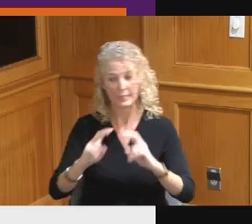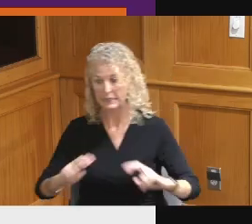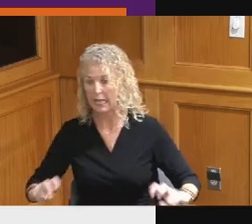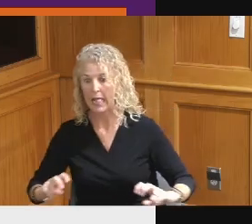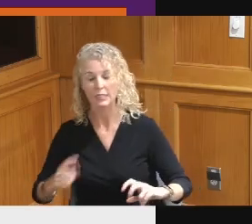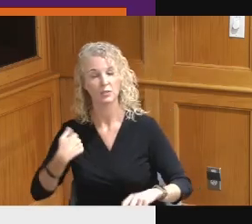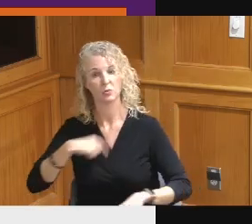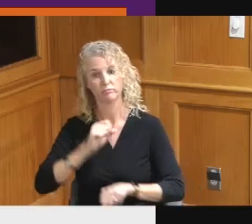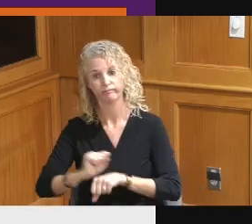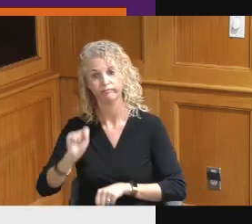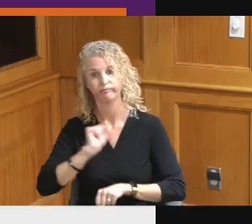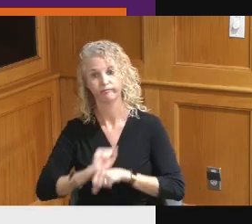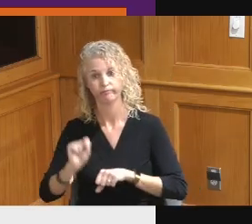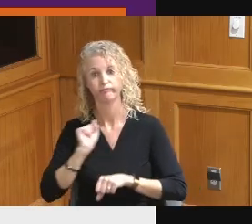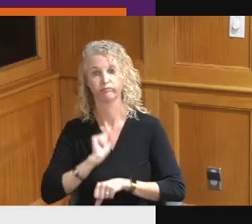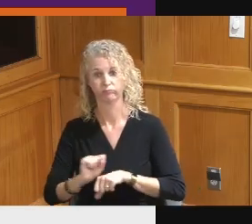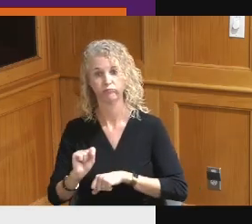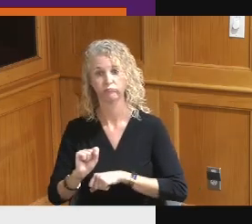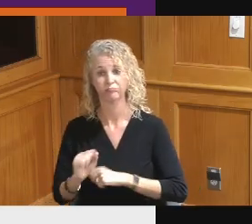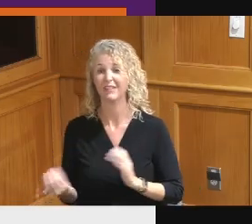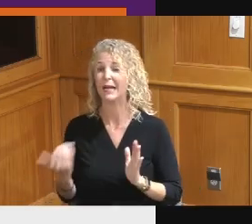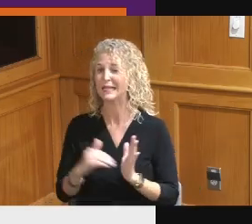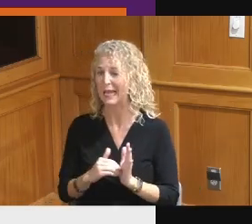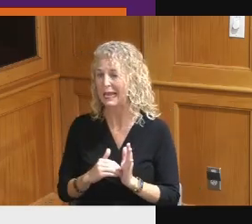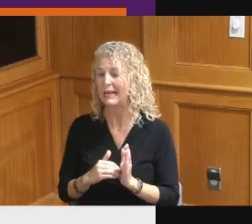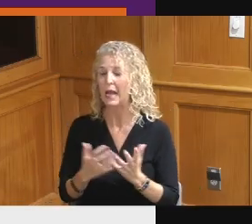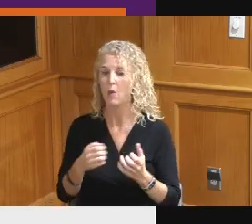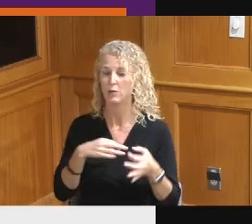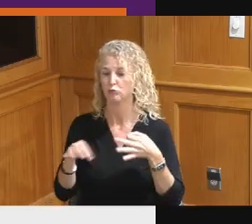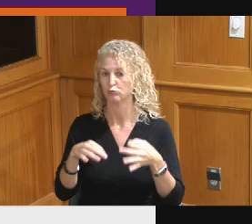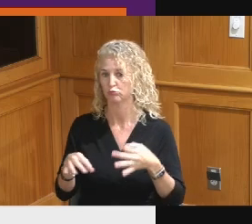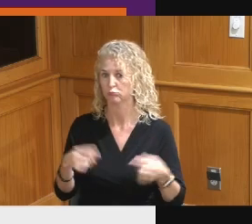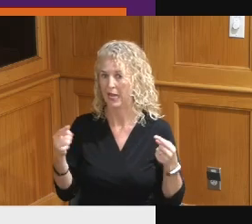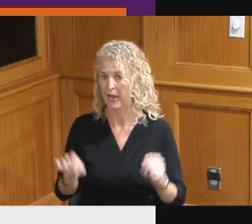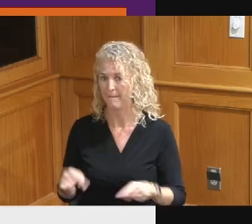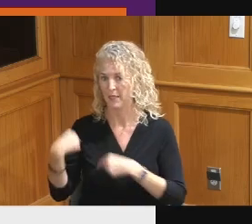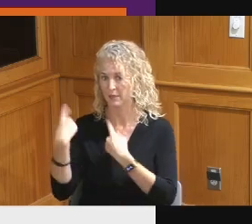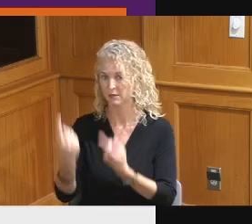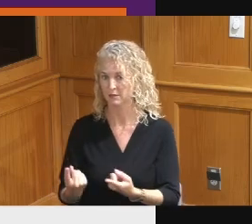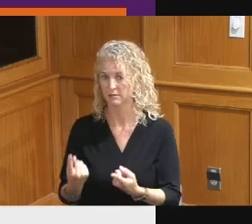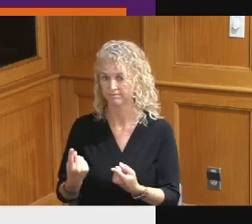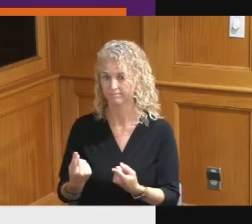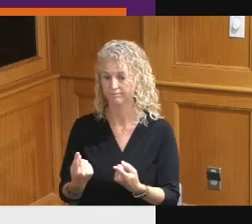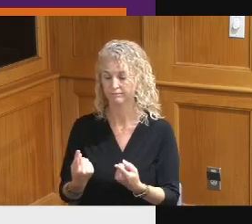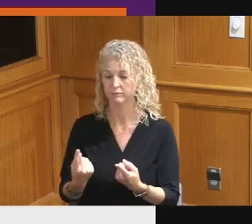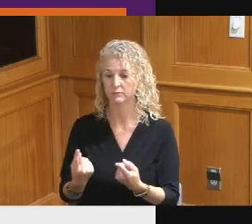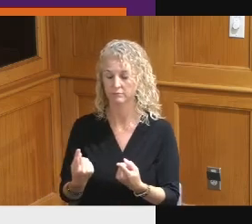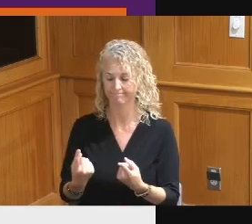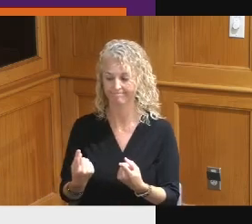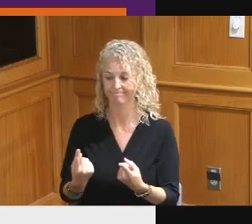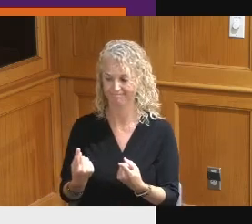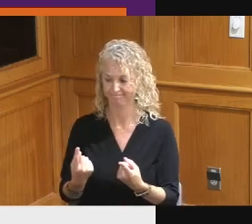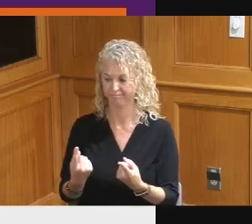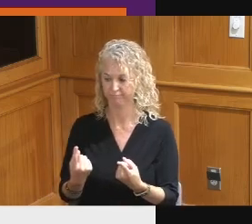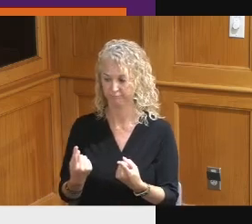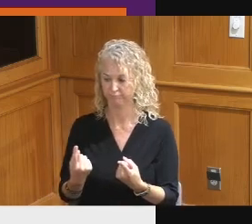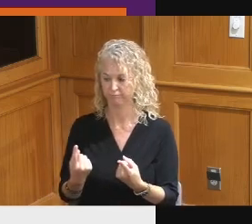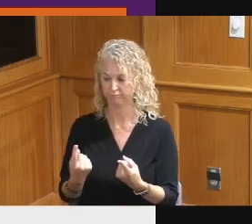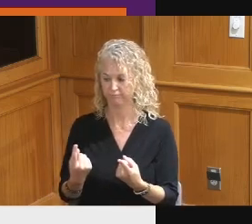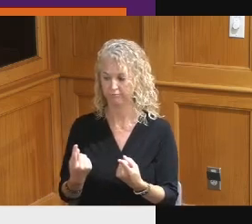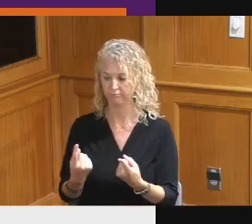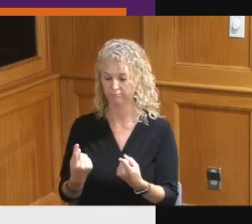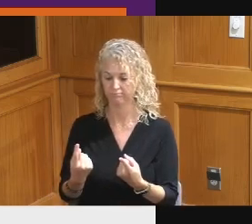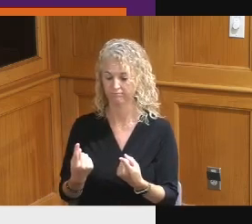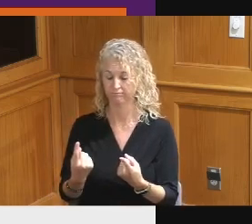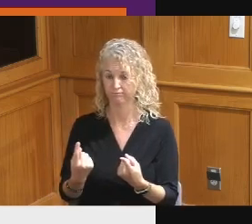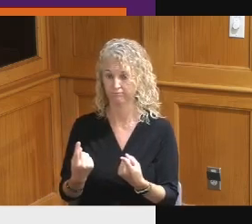And we had, again, to sort of like describe what has been going on the first 6 months here, these are the roles of